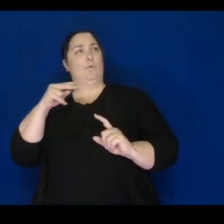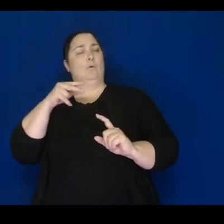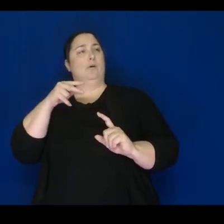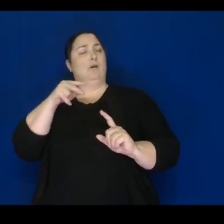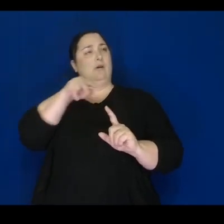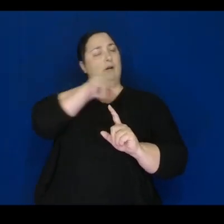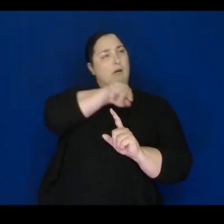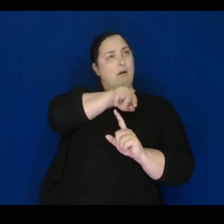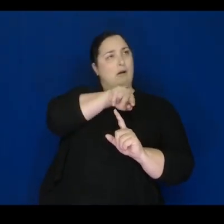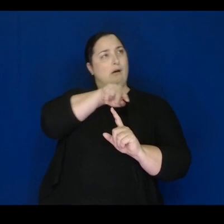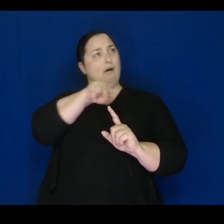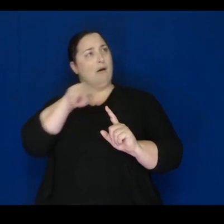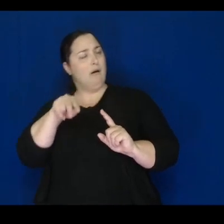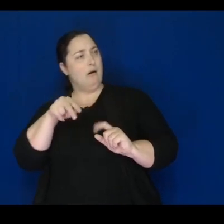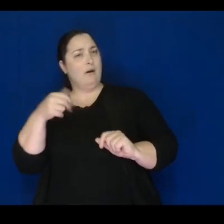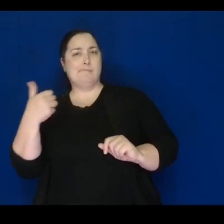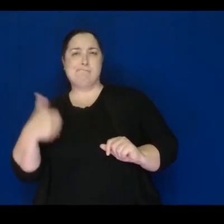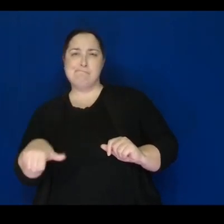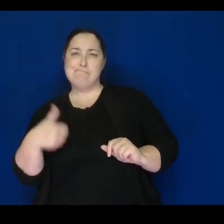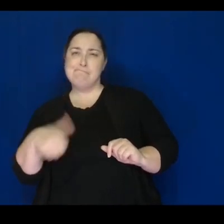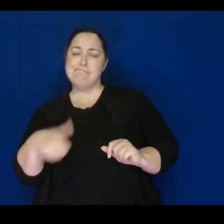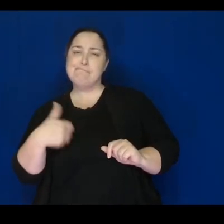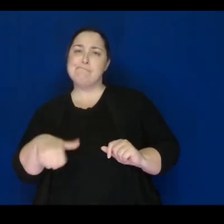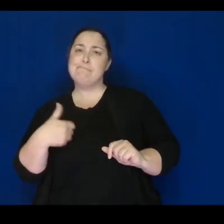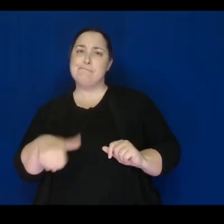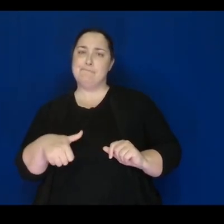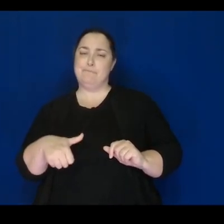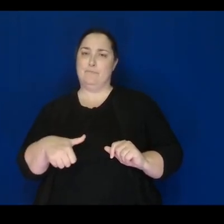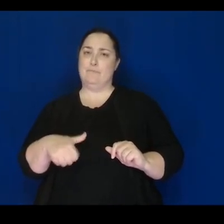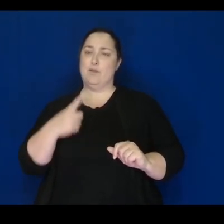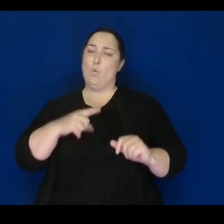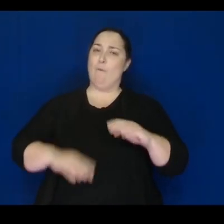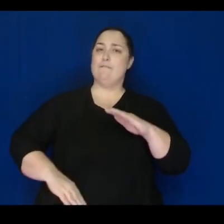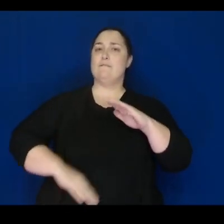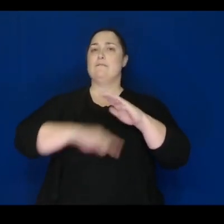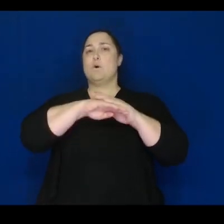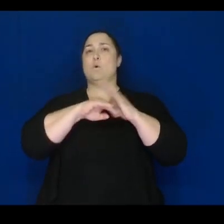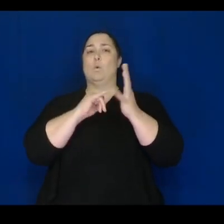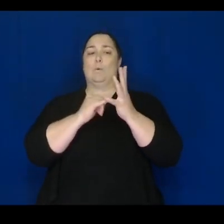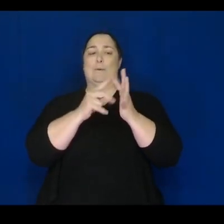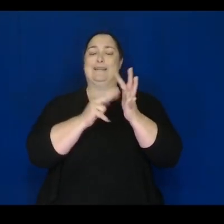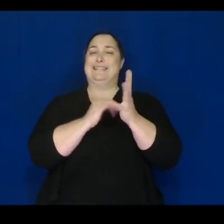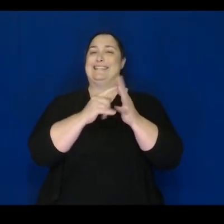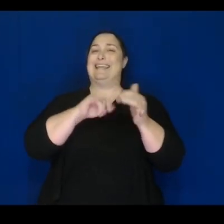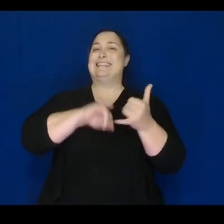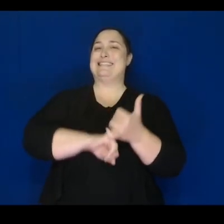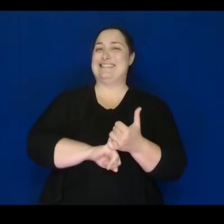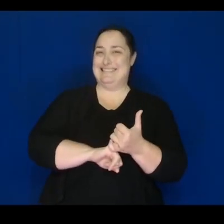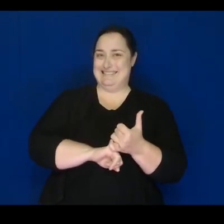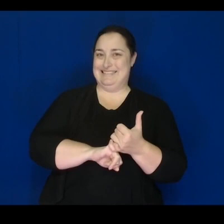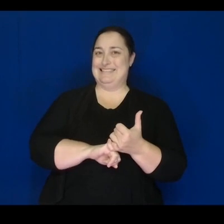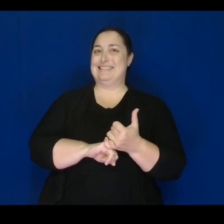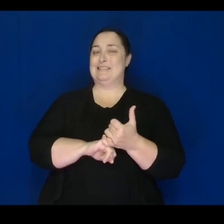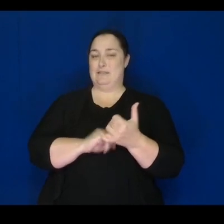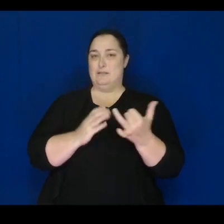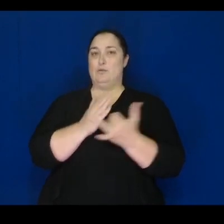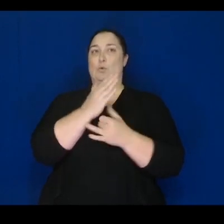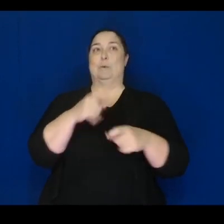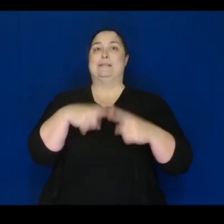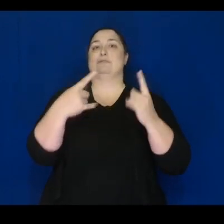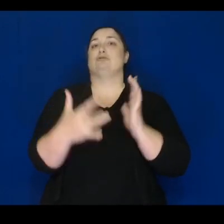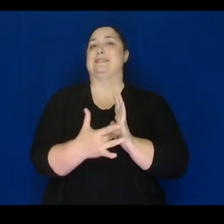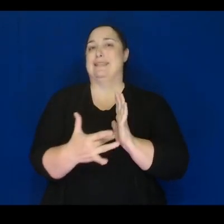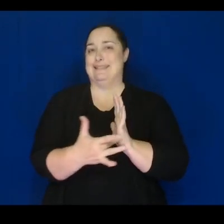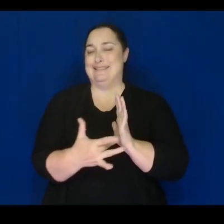lens. So to really engage the senses in many ways, we do that through different engagement techniques.